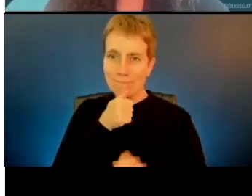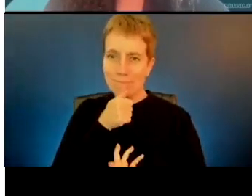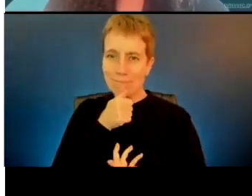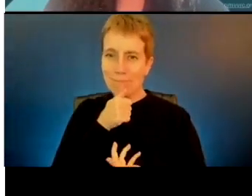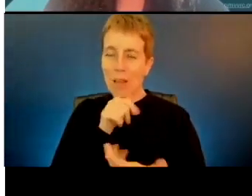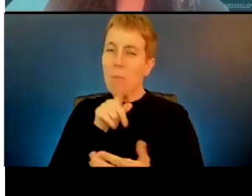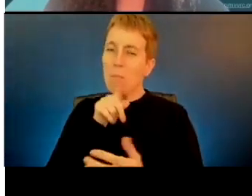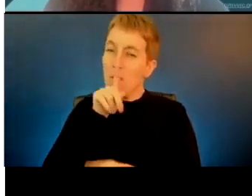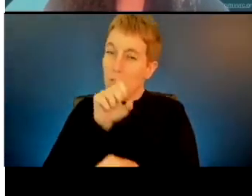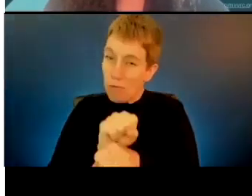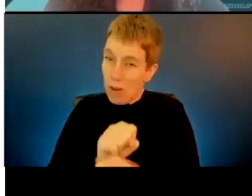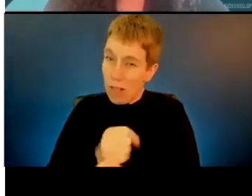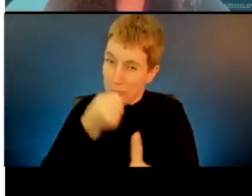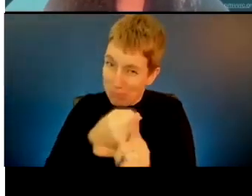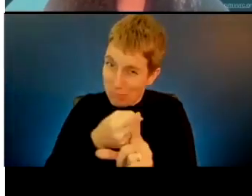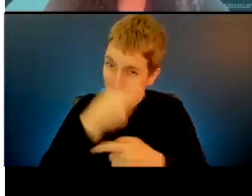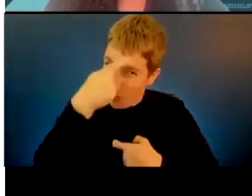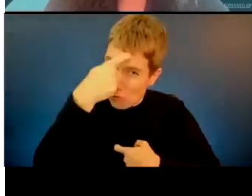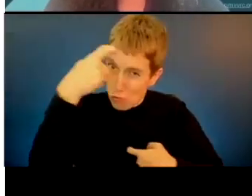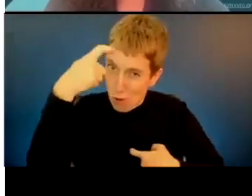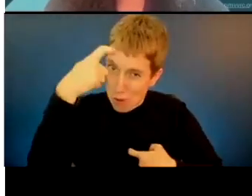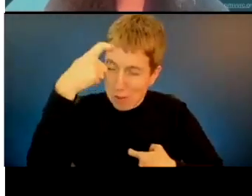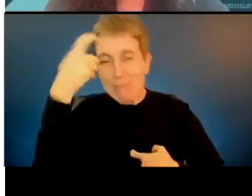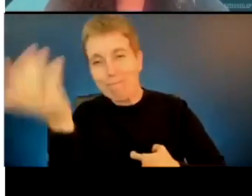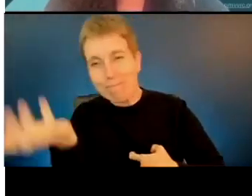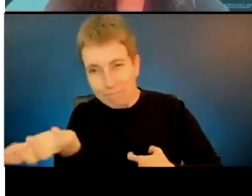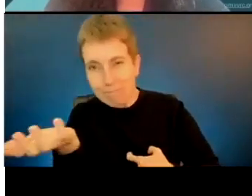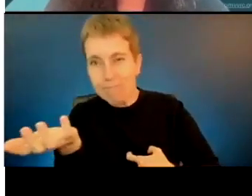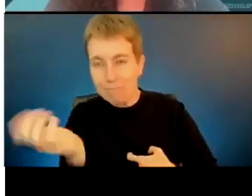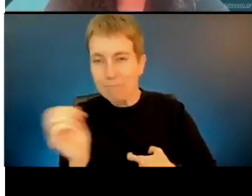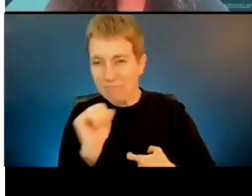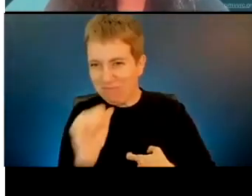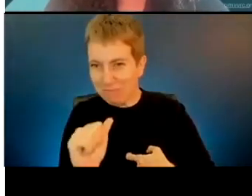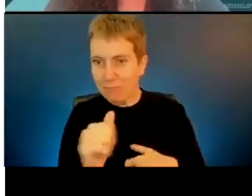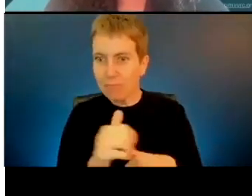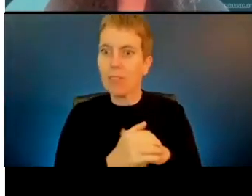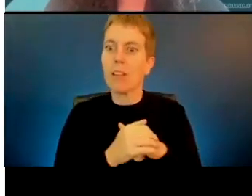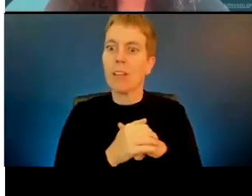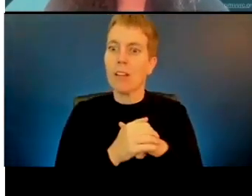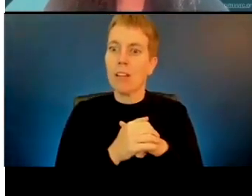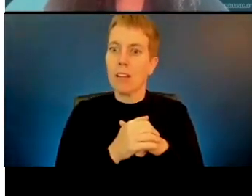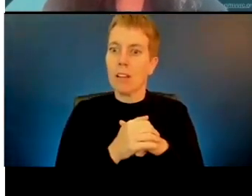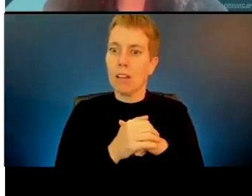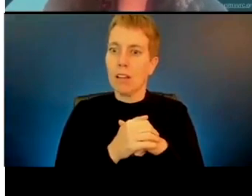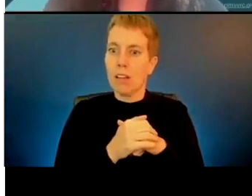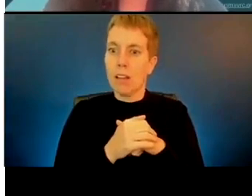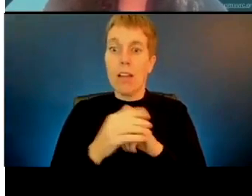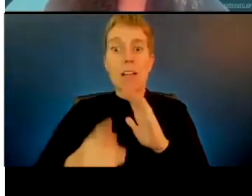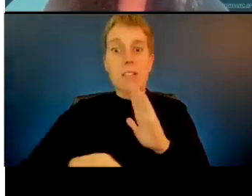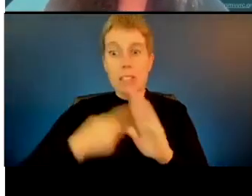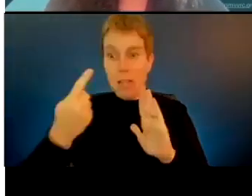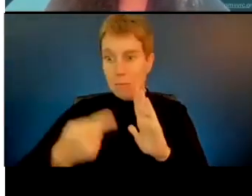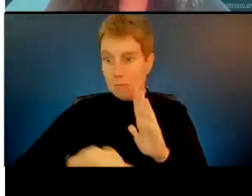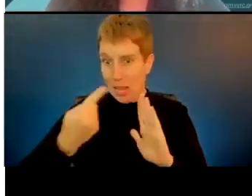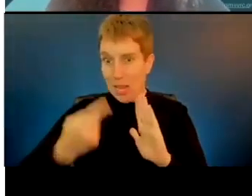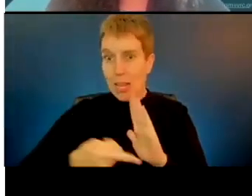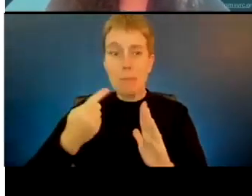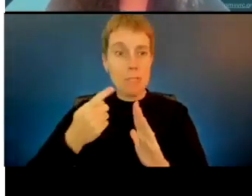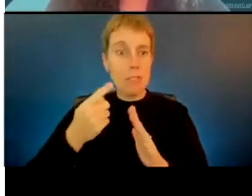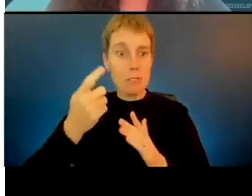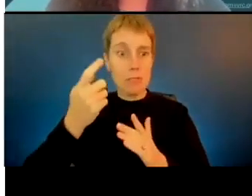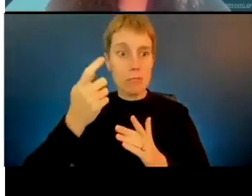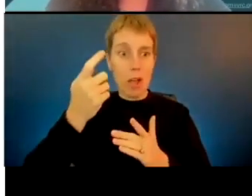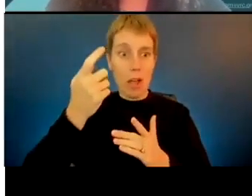traumatic event. And sometimes they use the word trauma to describe reminders about an